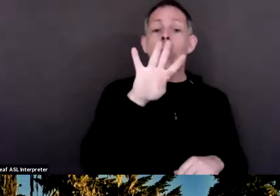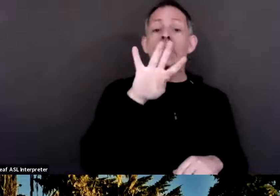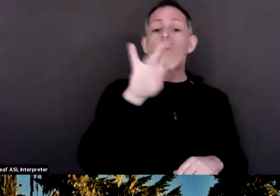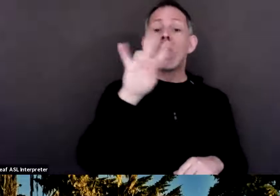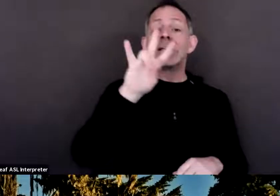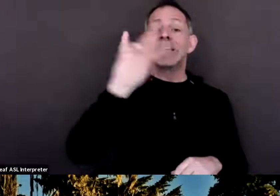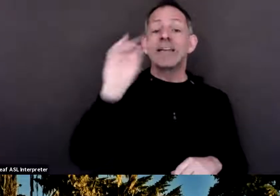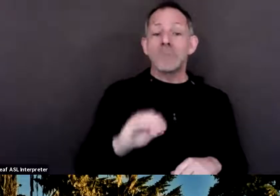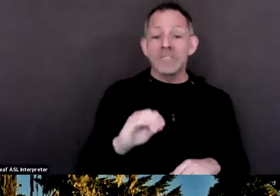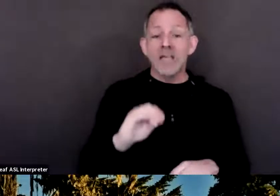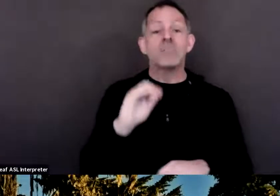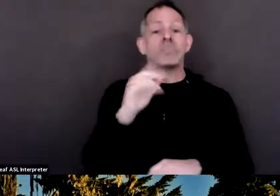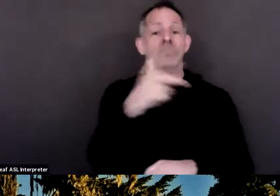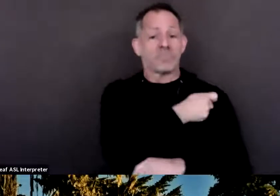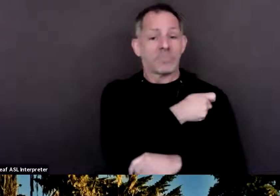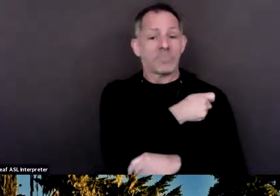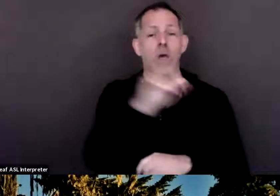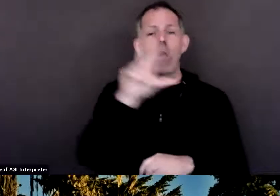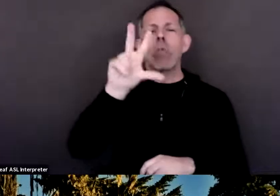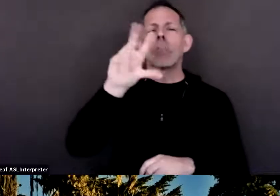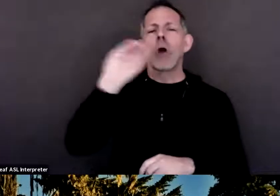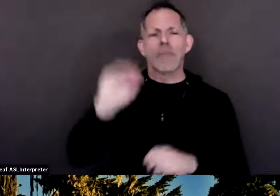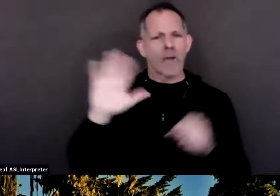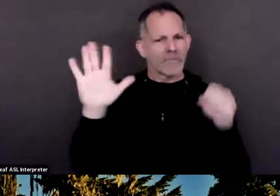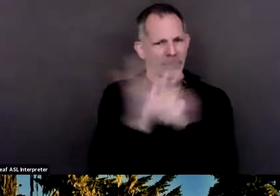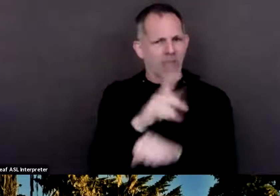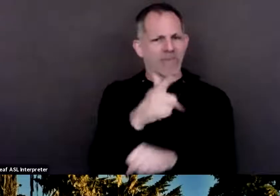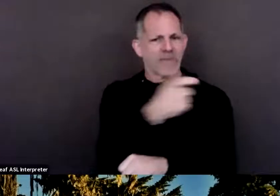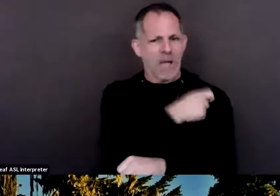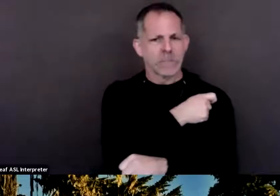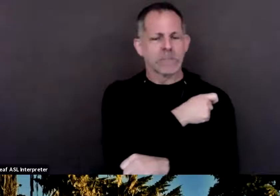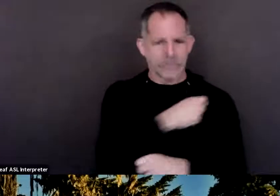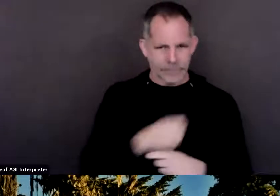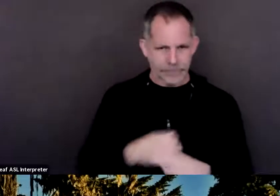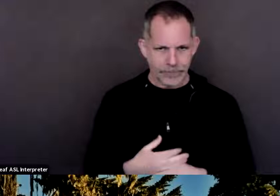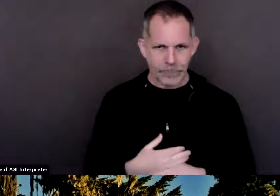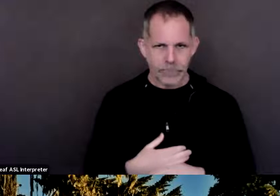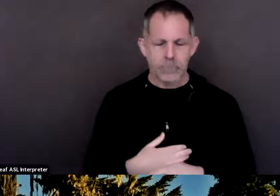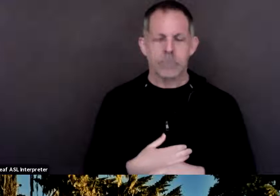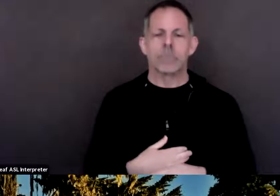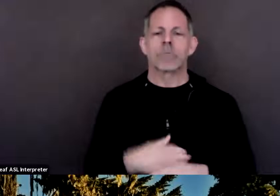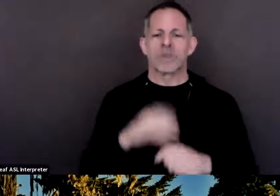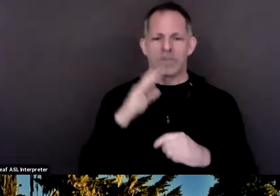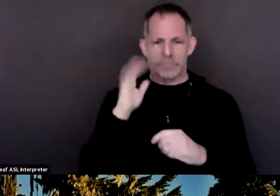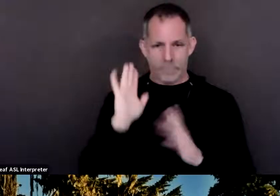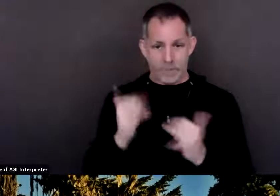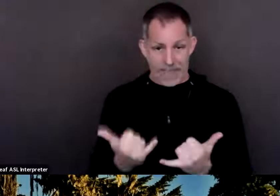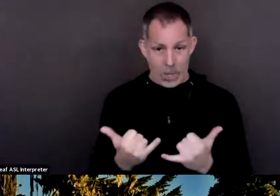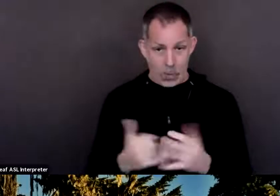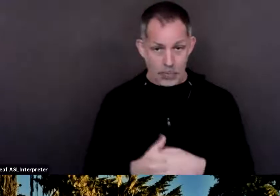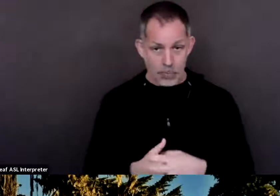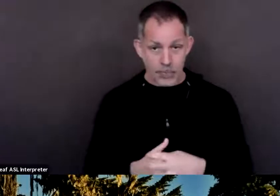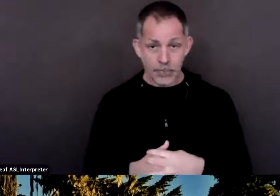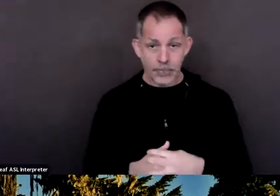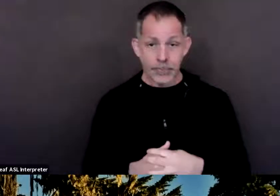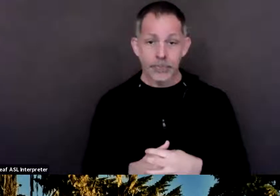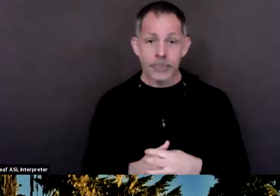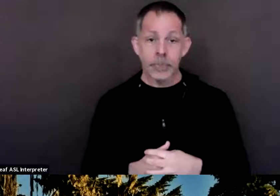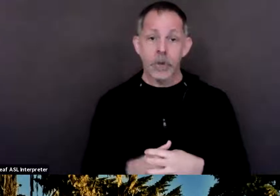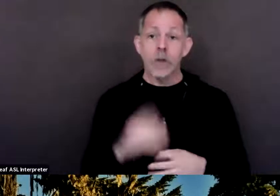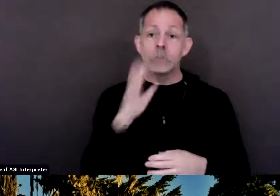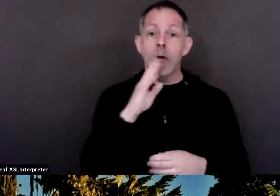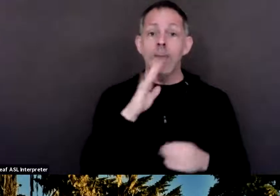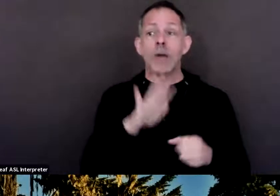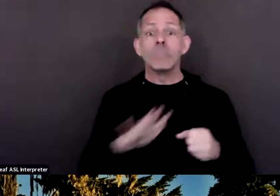30% having completed it, respectively. Again, speaking to the efforts of the mass vaccination sites, as well as our healthcare